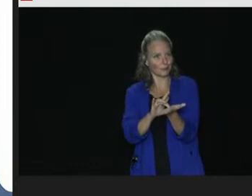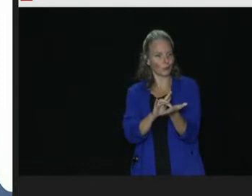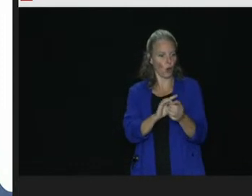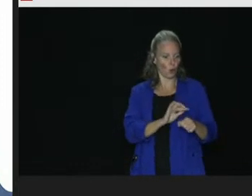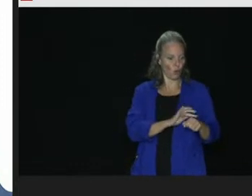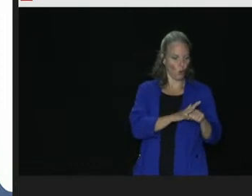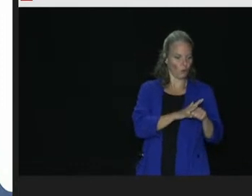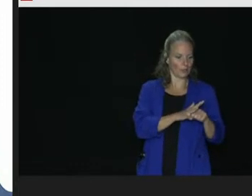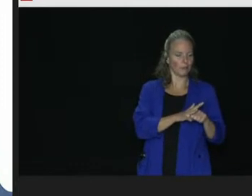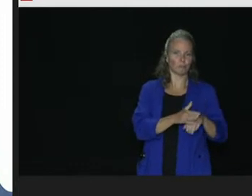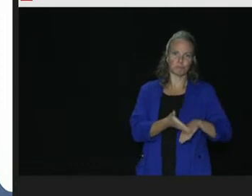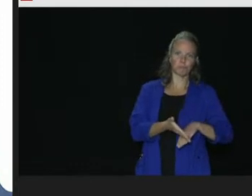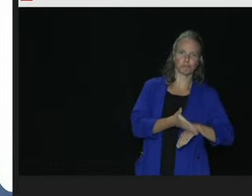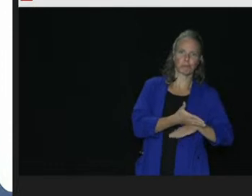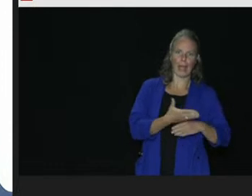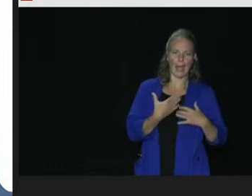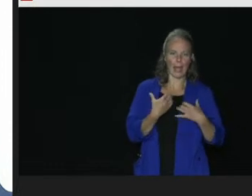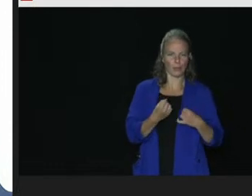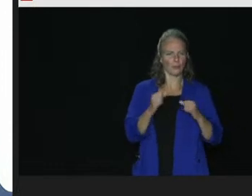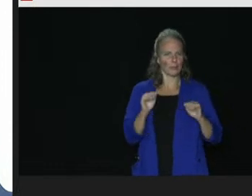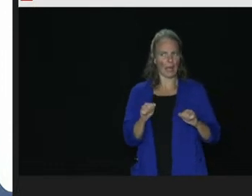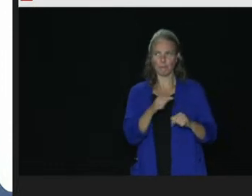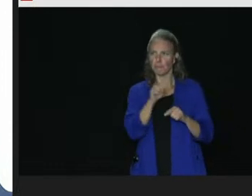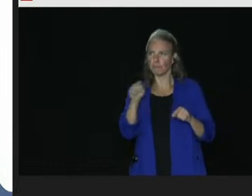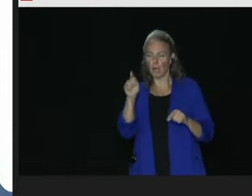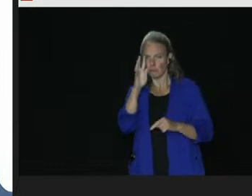that prevention is always preferable